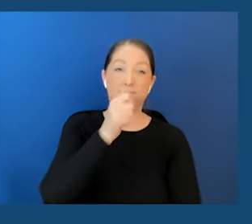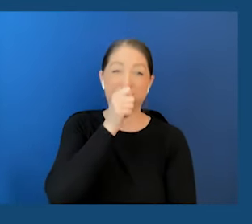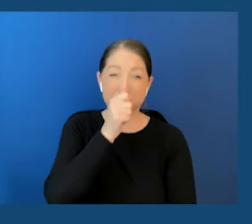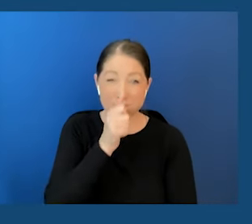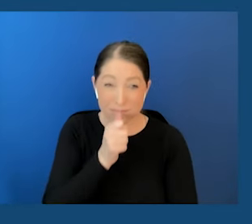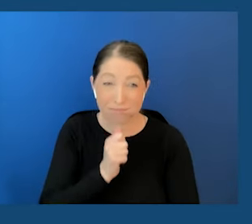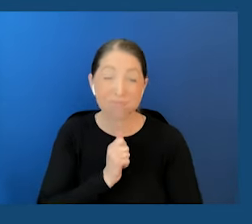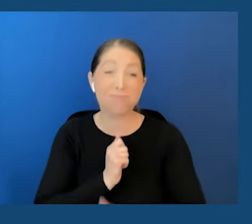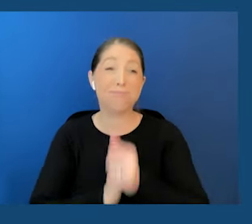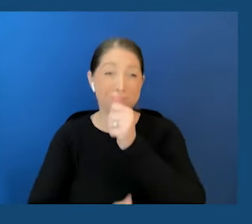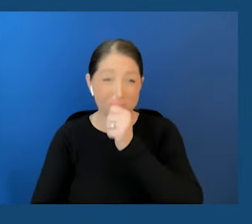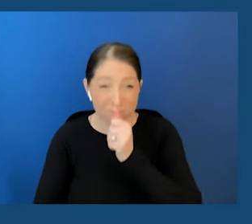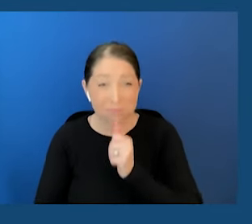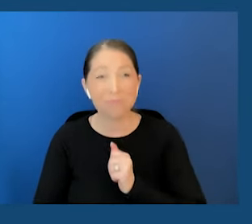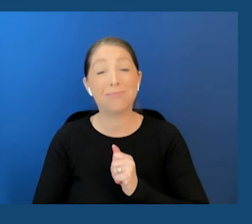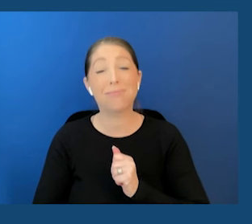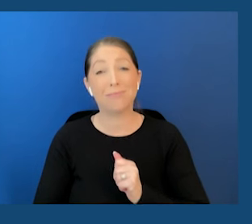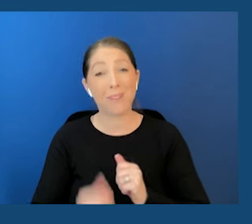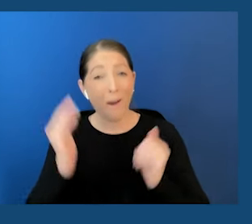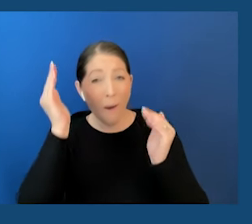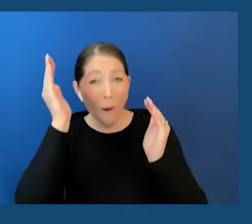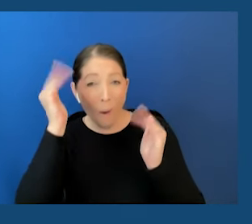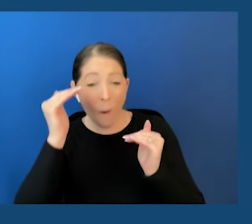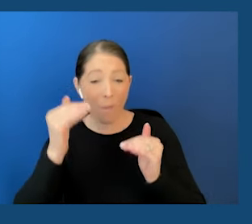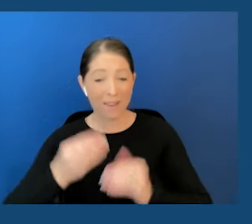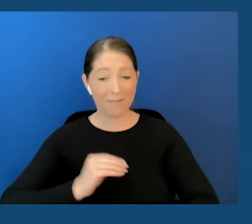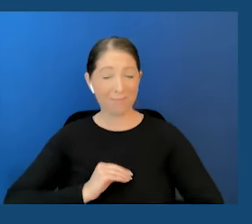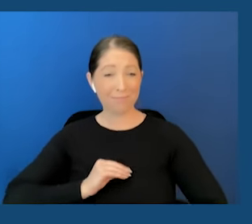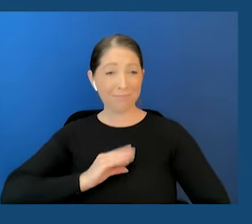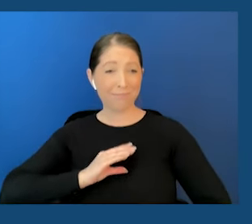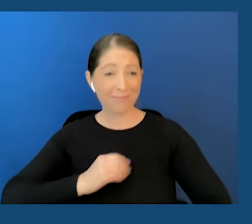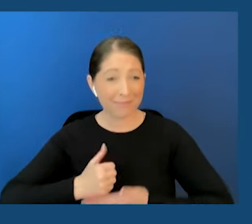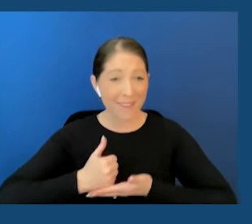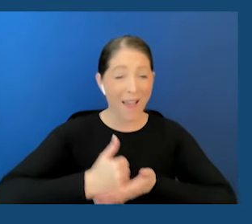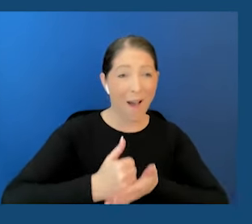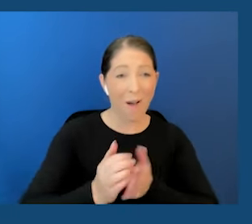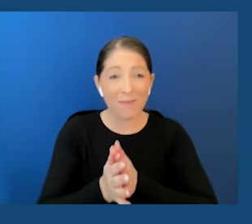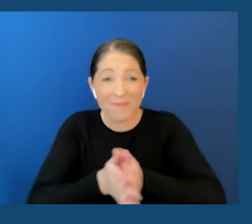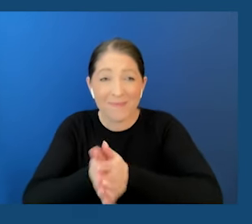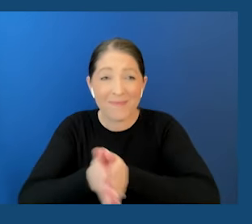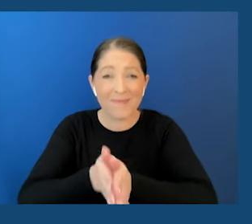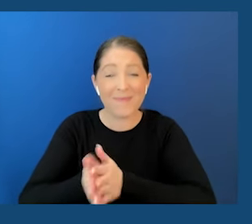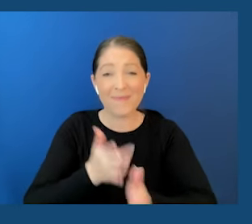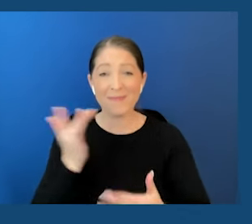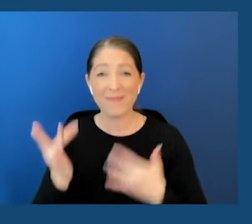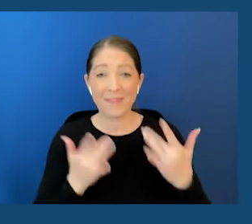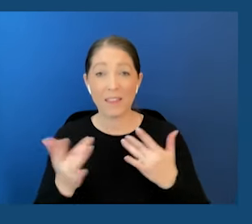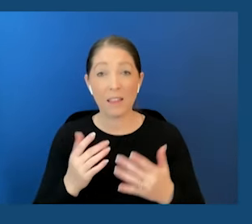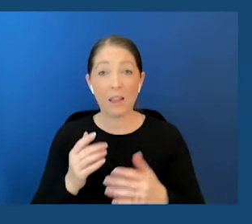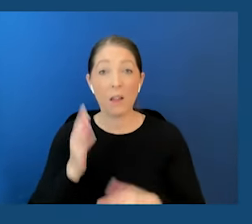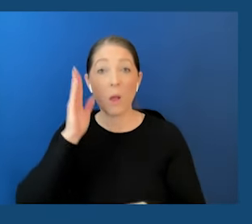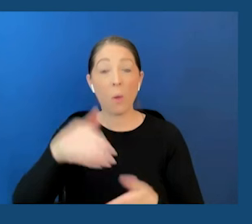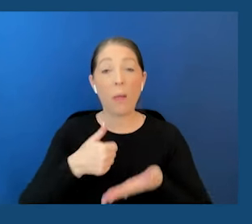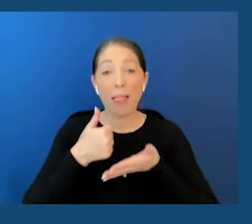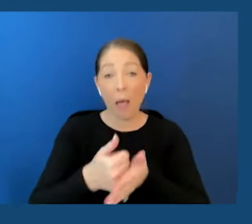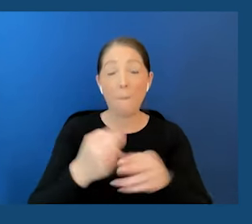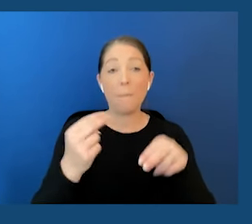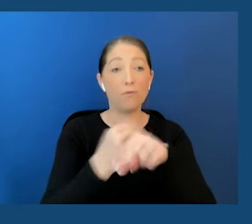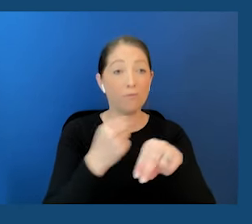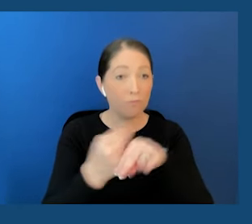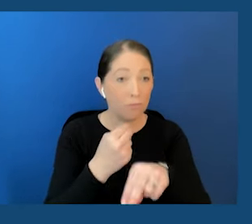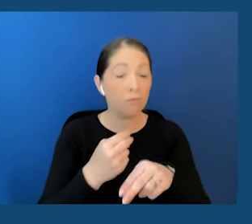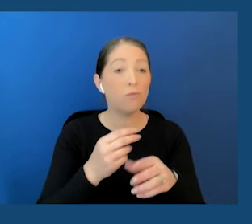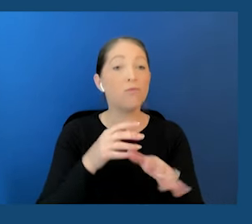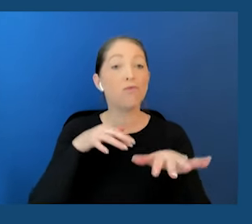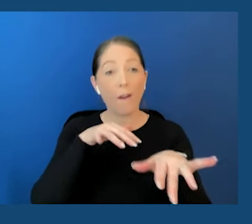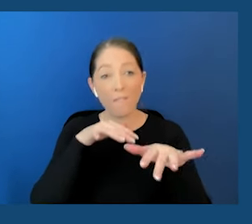You've been through a lot, and so I hope this gives you a little bit of lift and energy back, and it'll help the traffic flow on the main street and draw more people to the